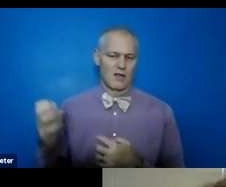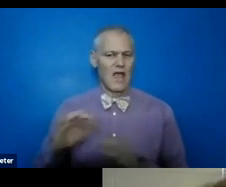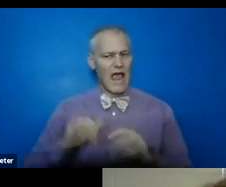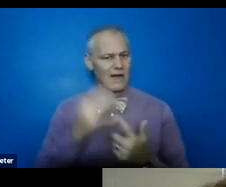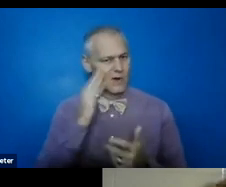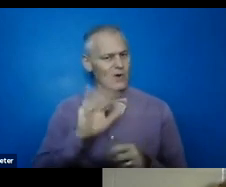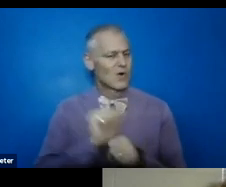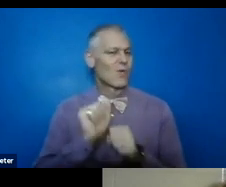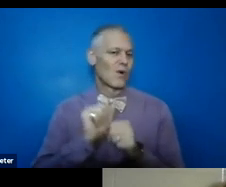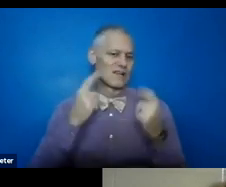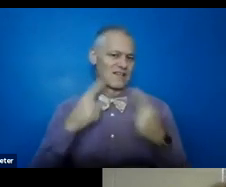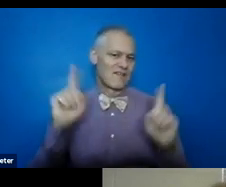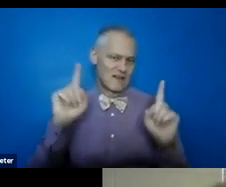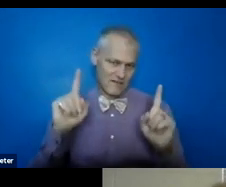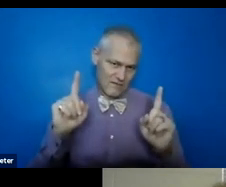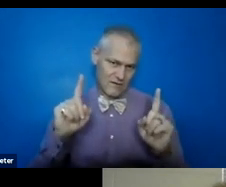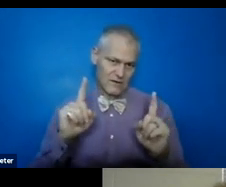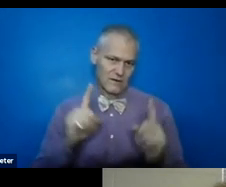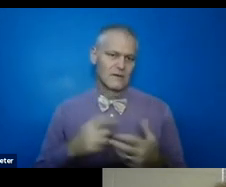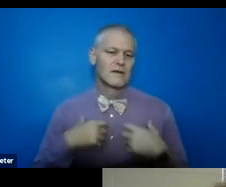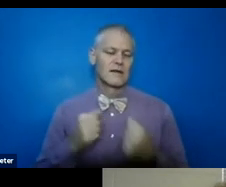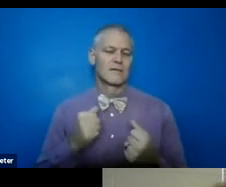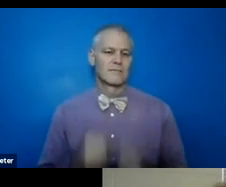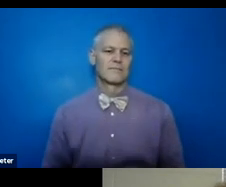is effective to heal people?